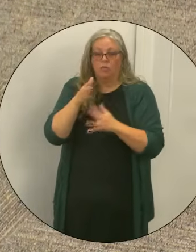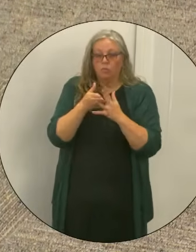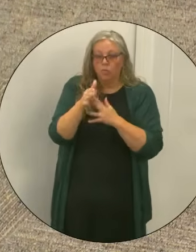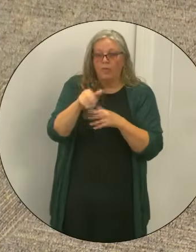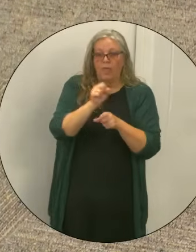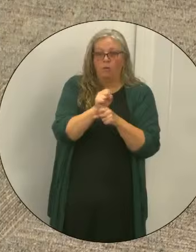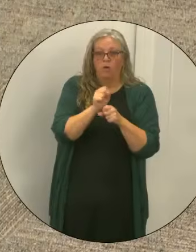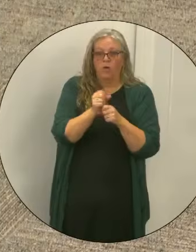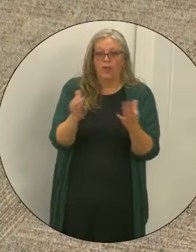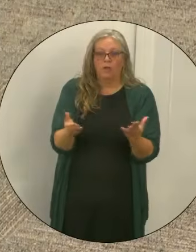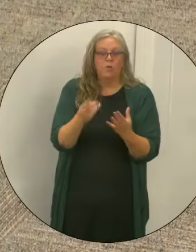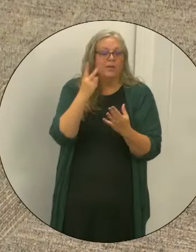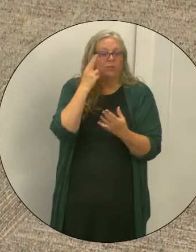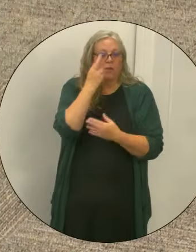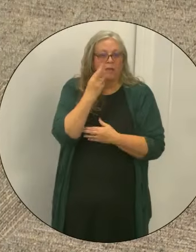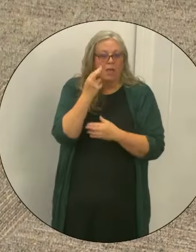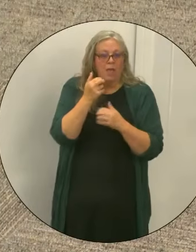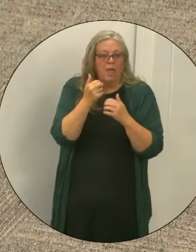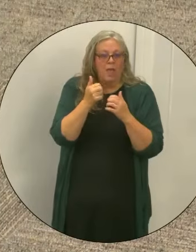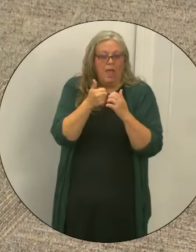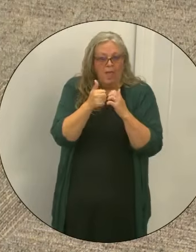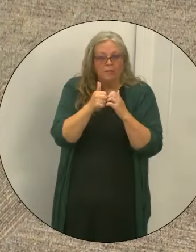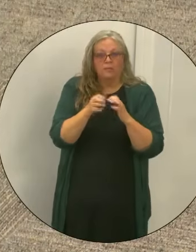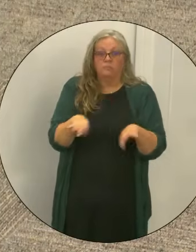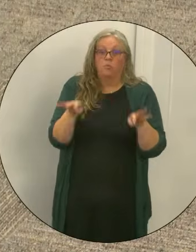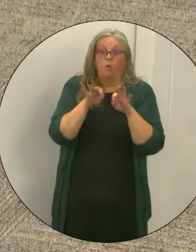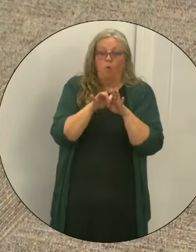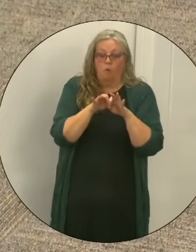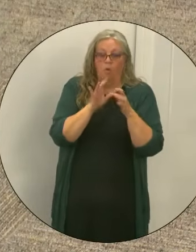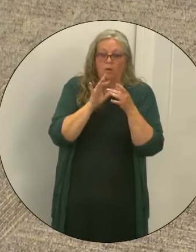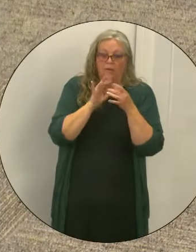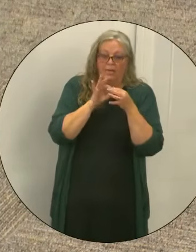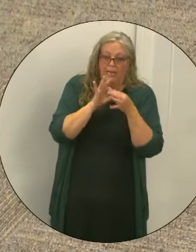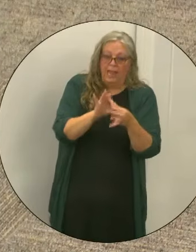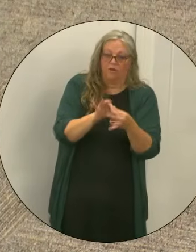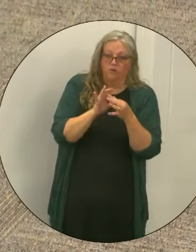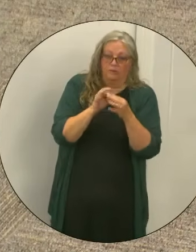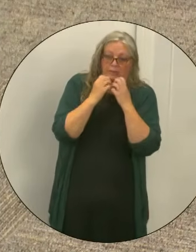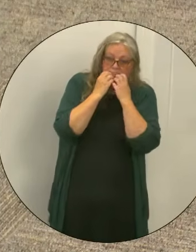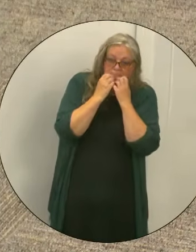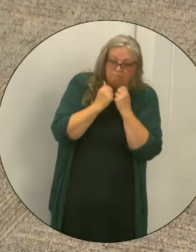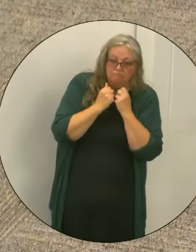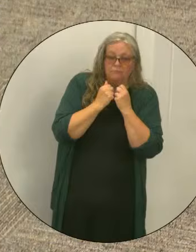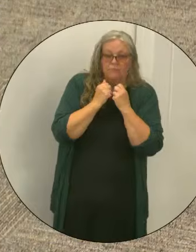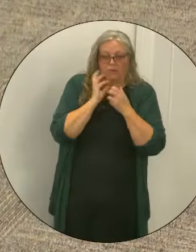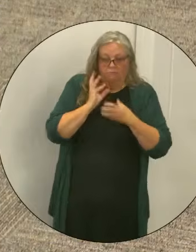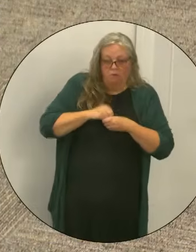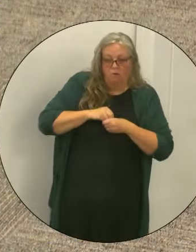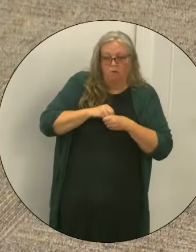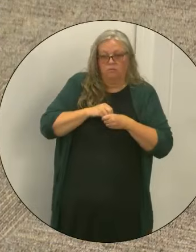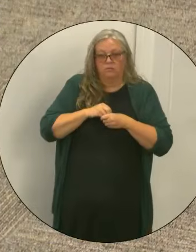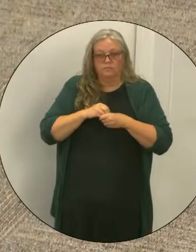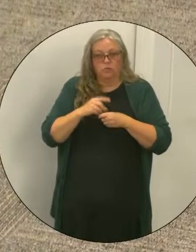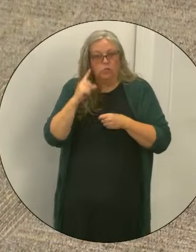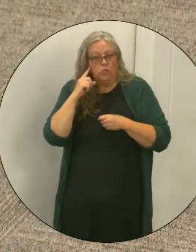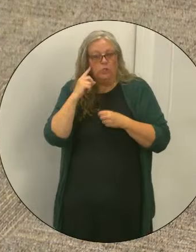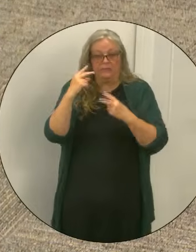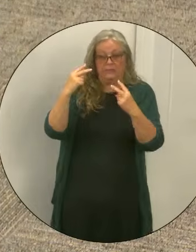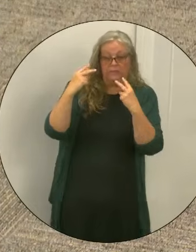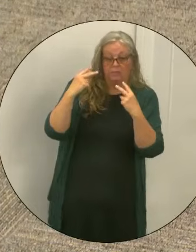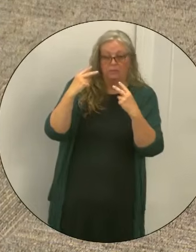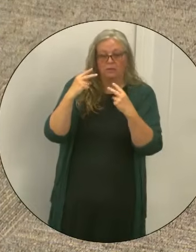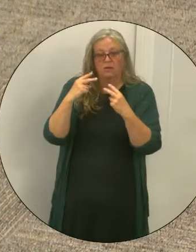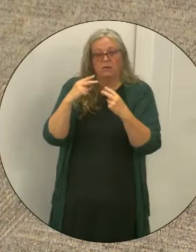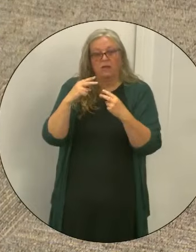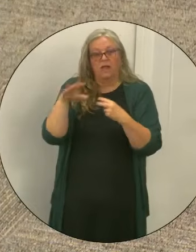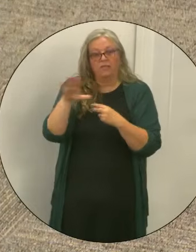that, how important that connection to adults are, how important that connection, that sense of belonging, being valued and heard and seen in your campus. So that's the work that's been done, and